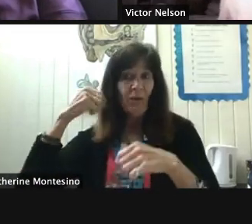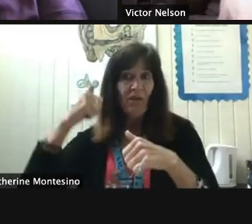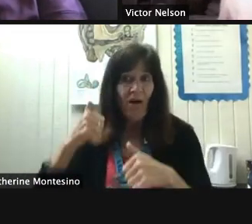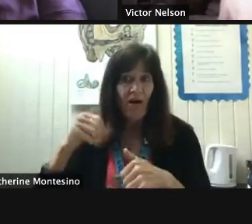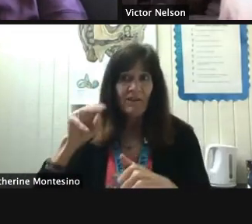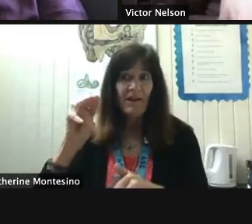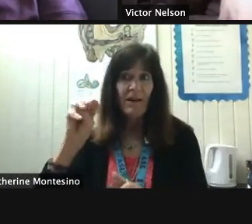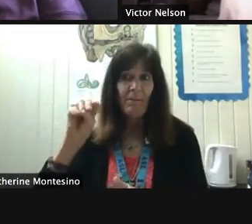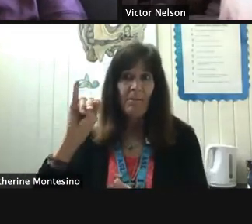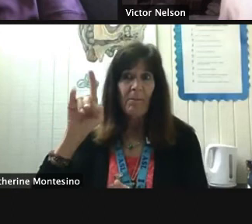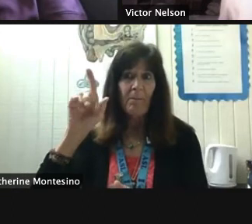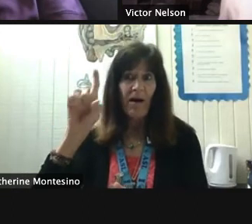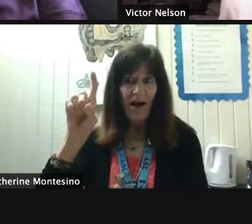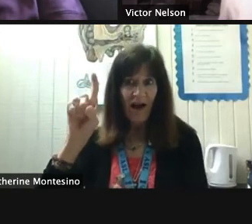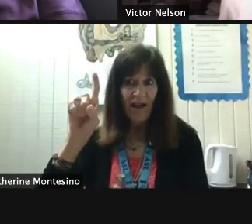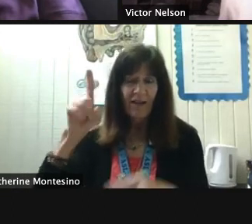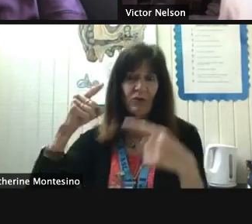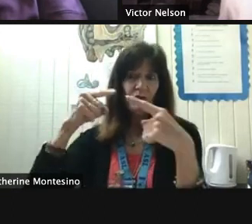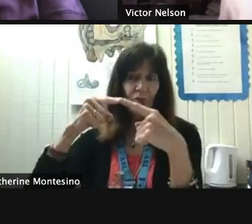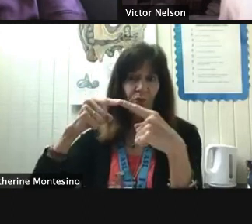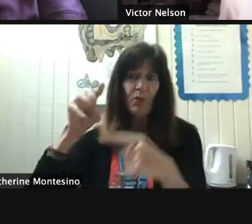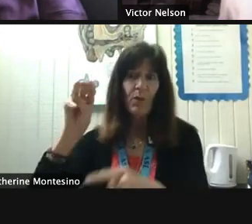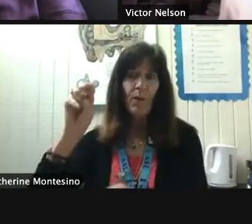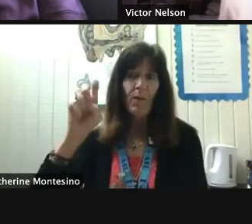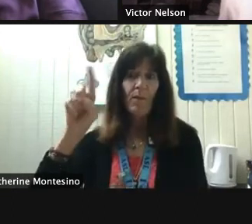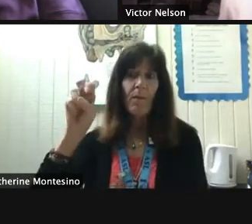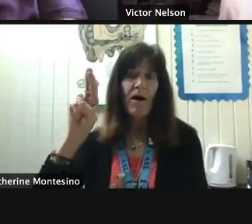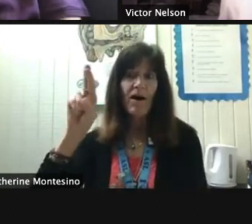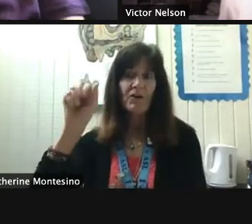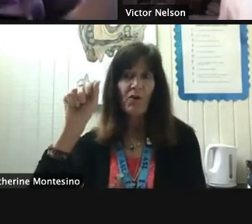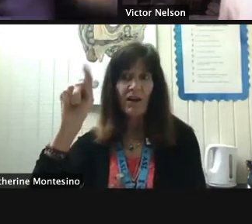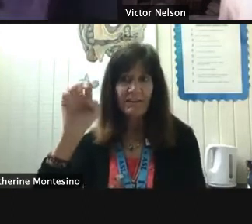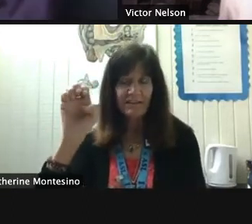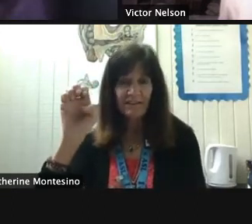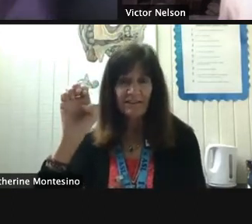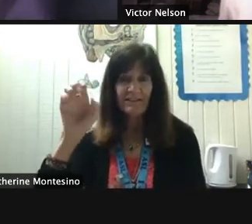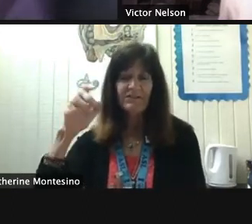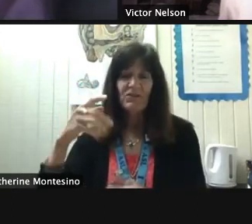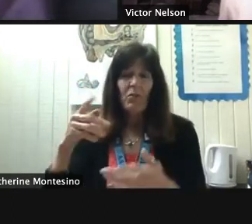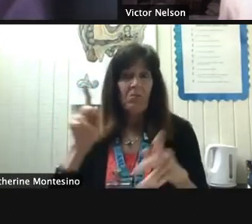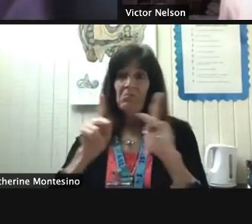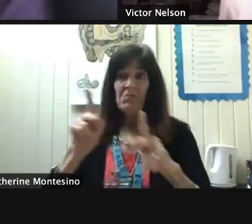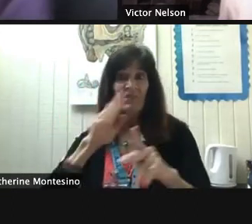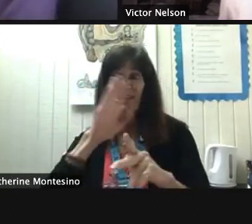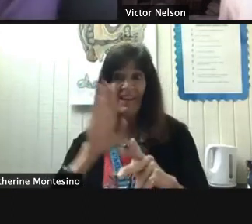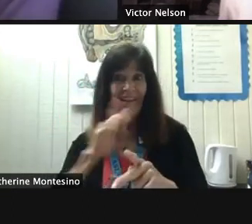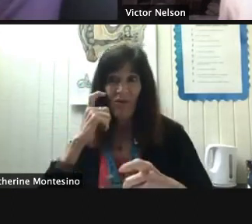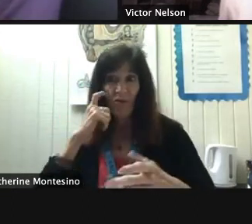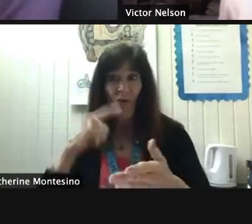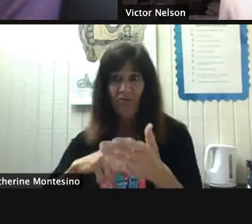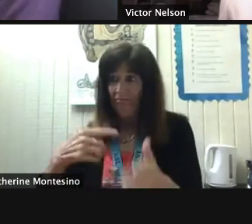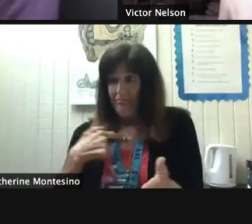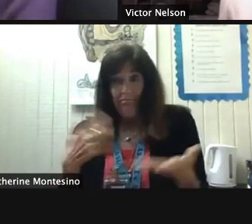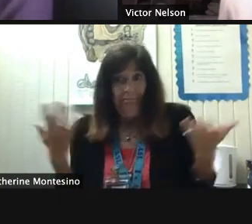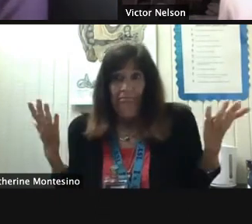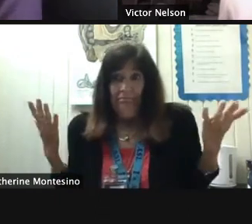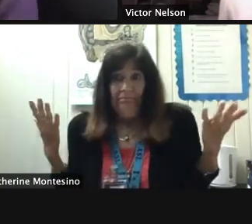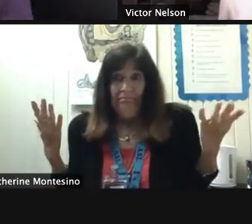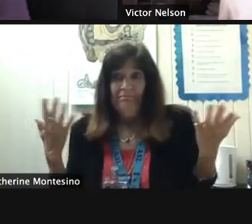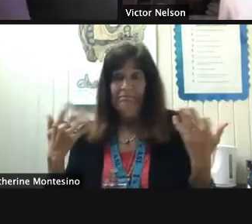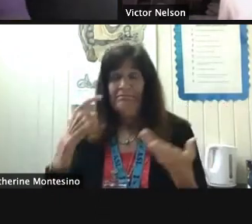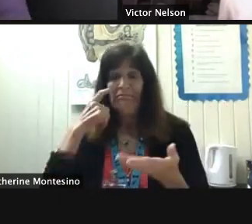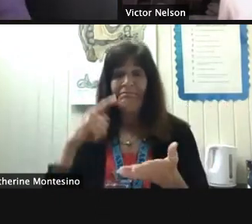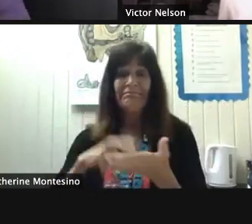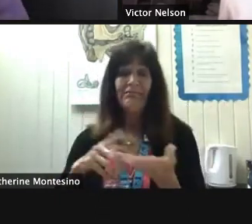loss. But that hearing loss at that time was mild to moderate. And people